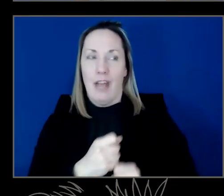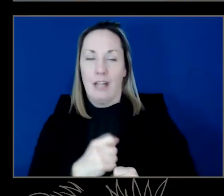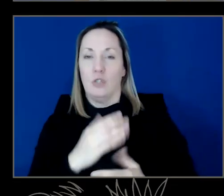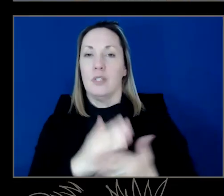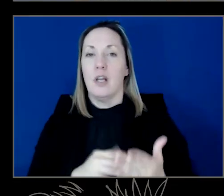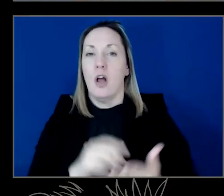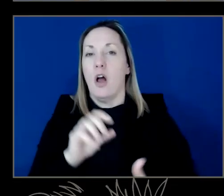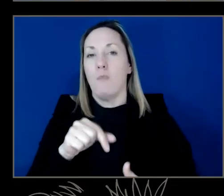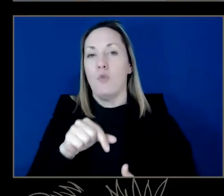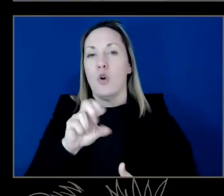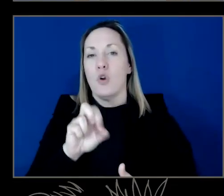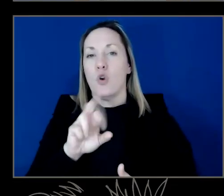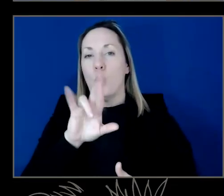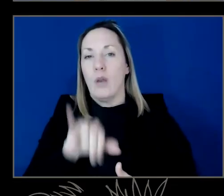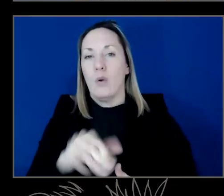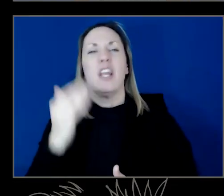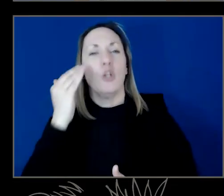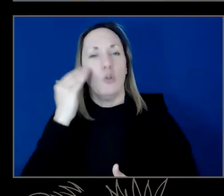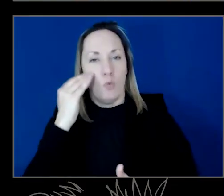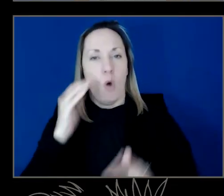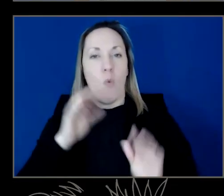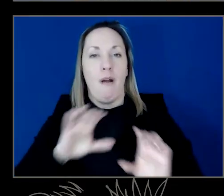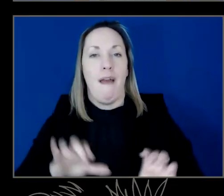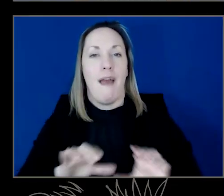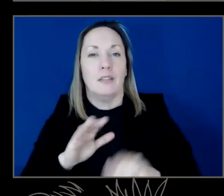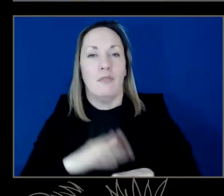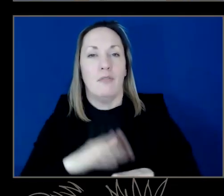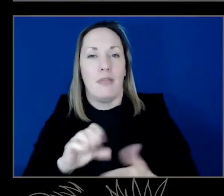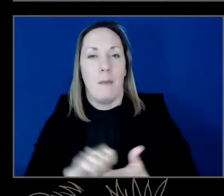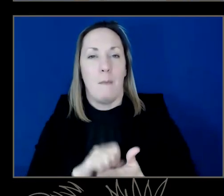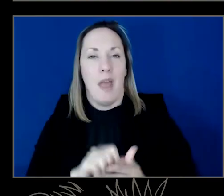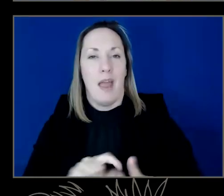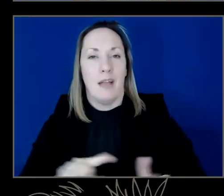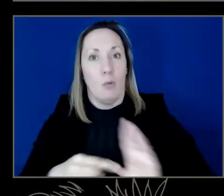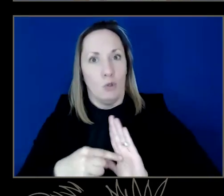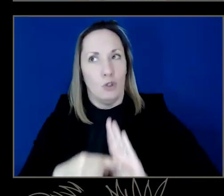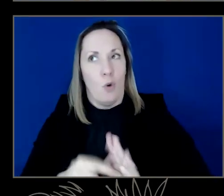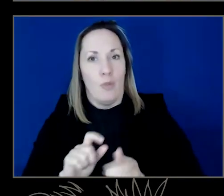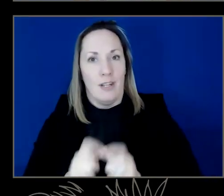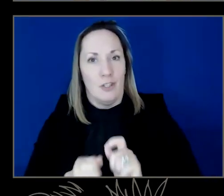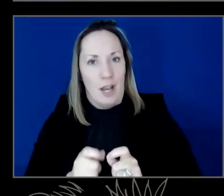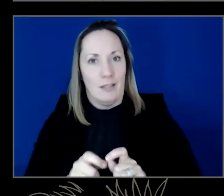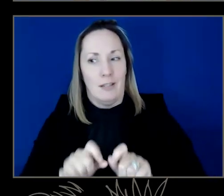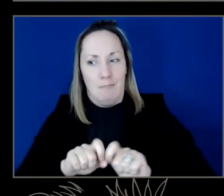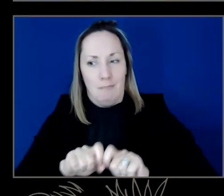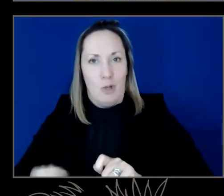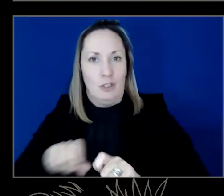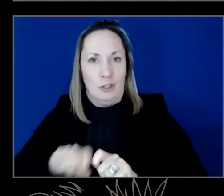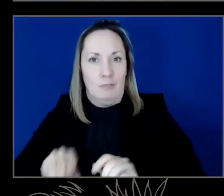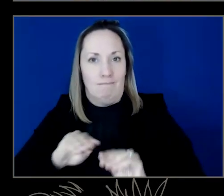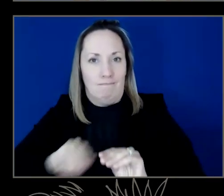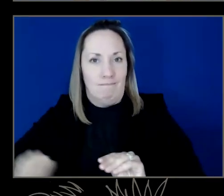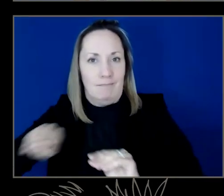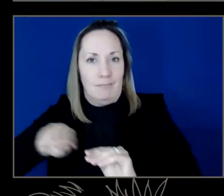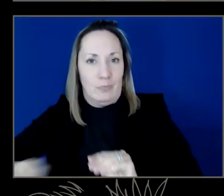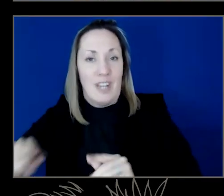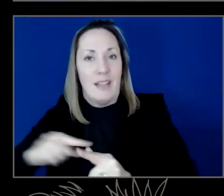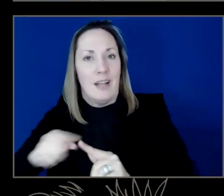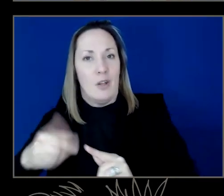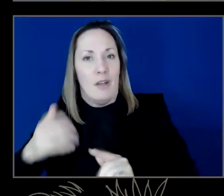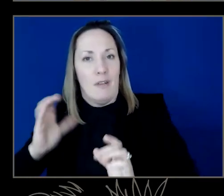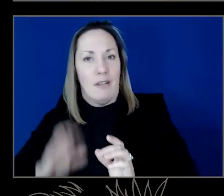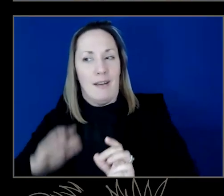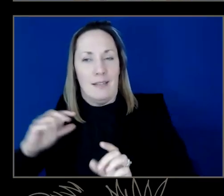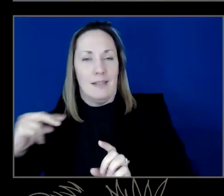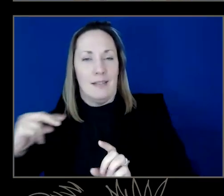know are active on the page that will reflect the changes you just made and push those data down. And then you can have client-side